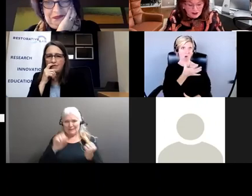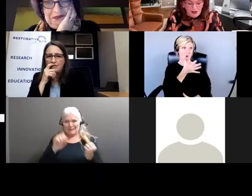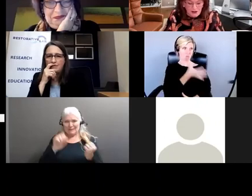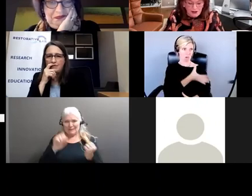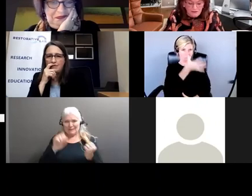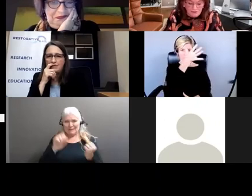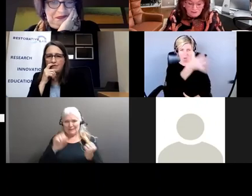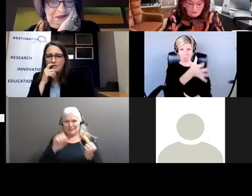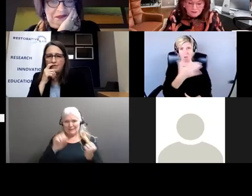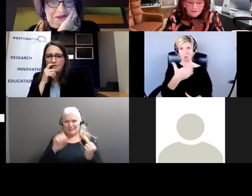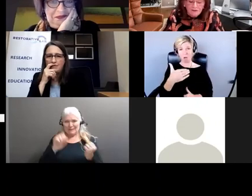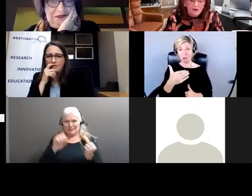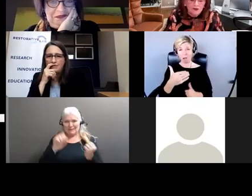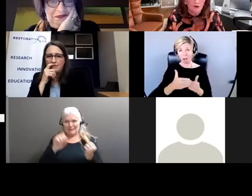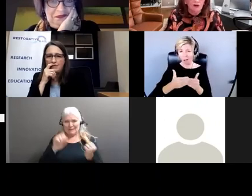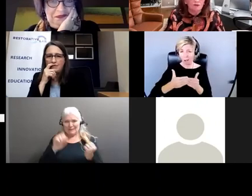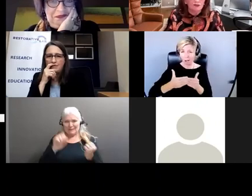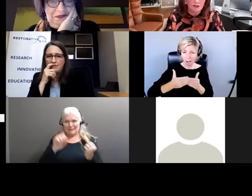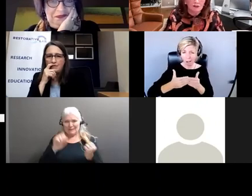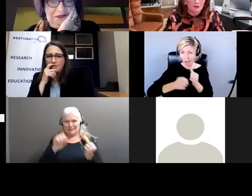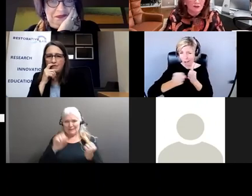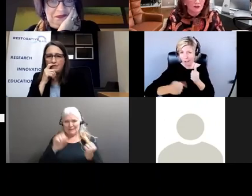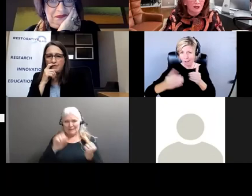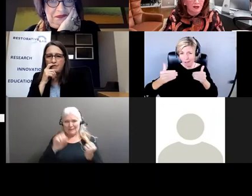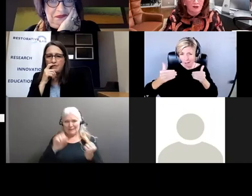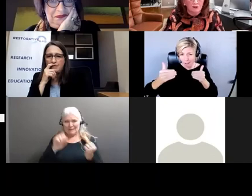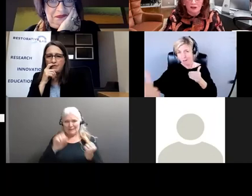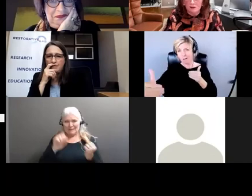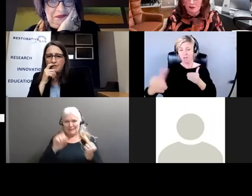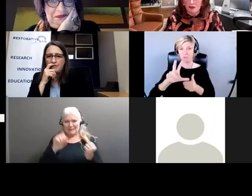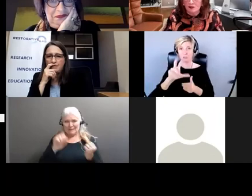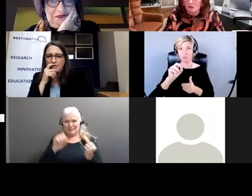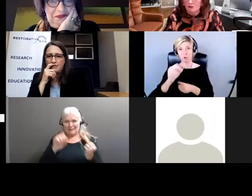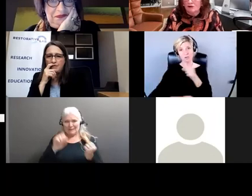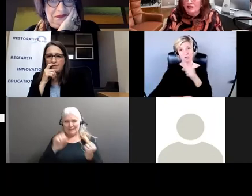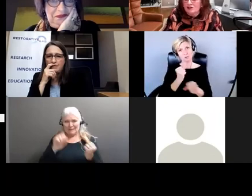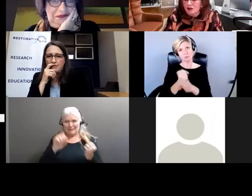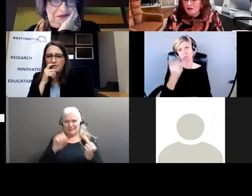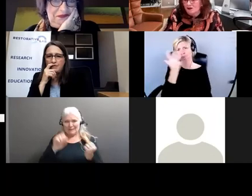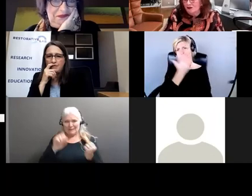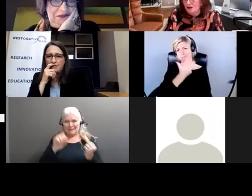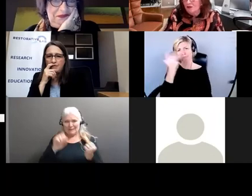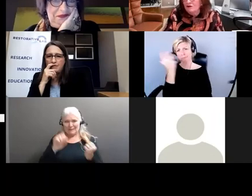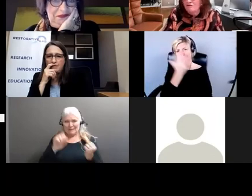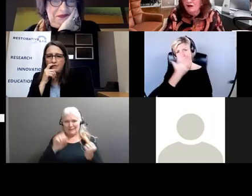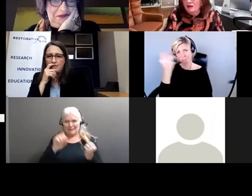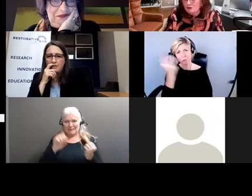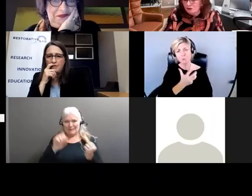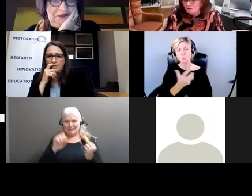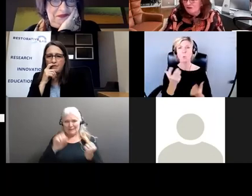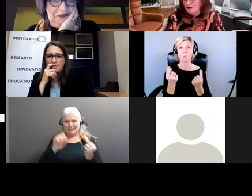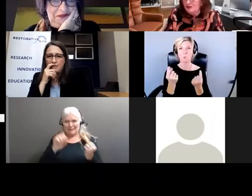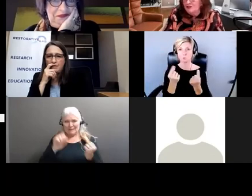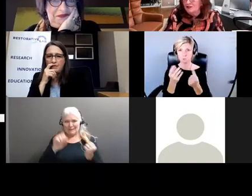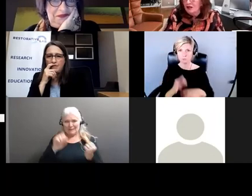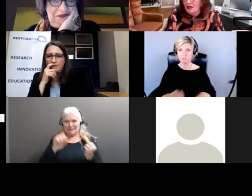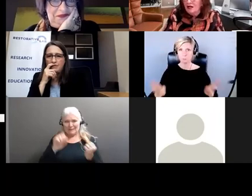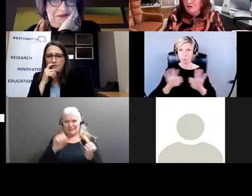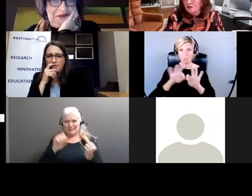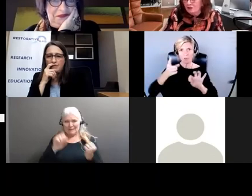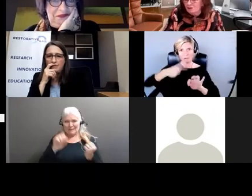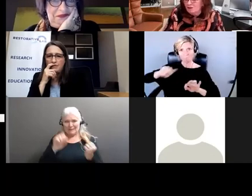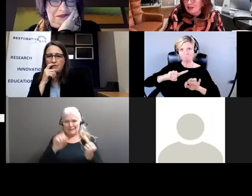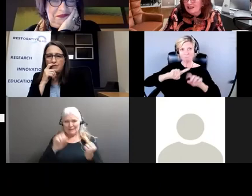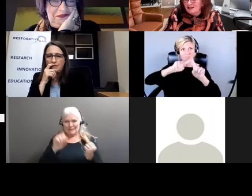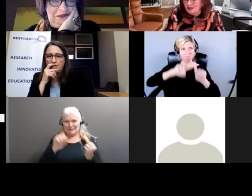a lot of life. So how do we deal with it? To me, we're each other. We find good friends and